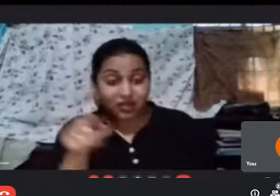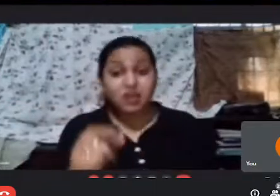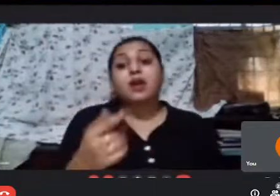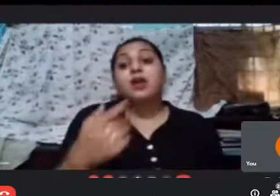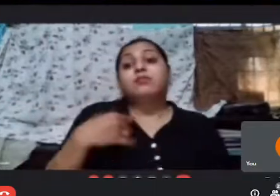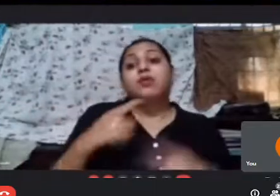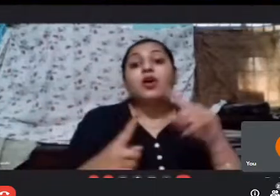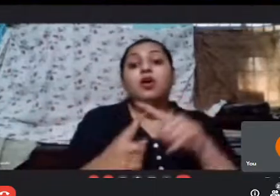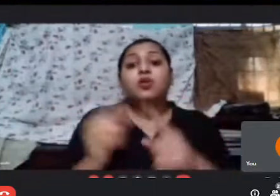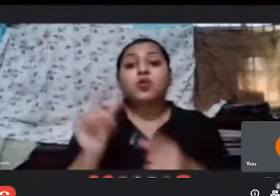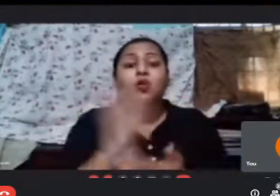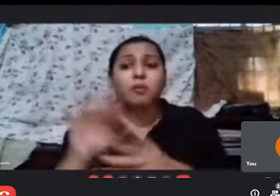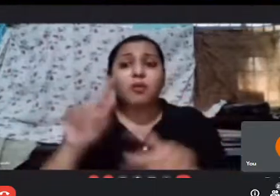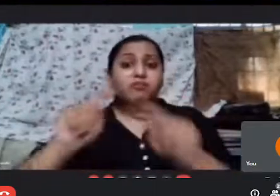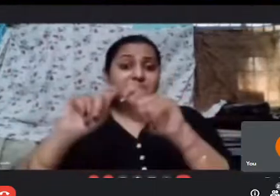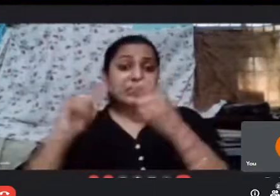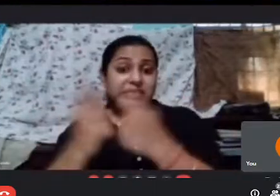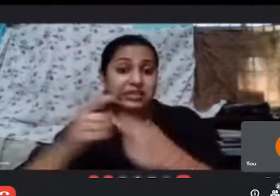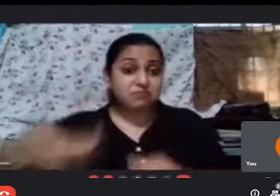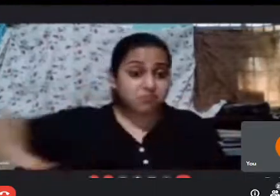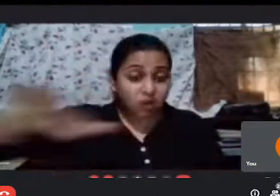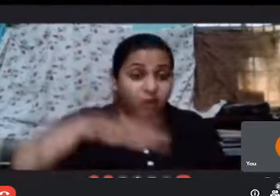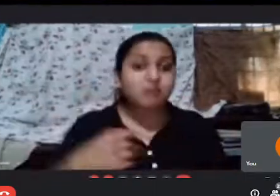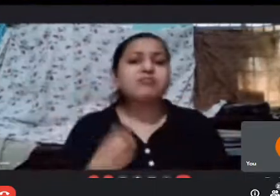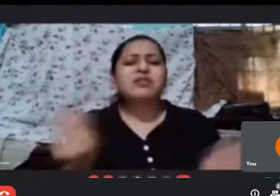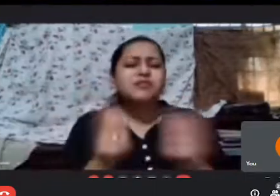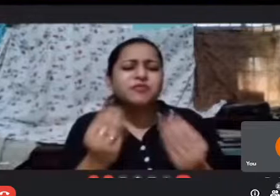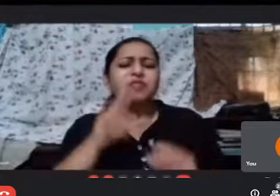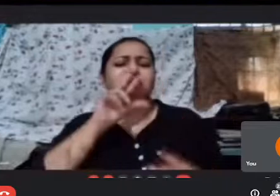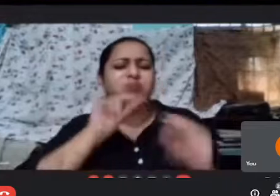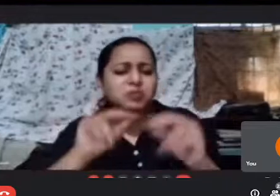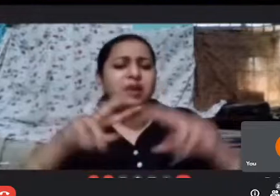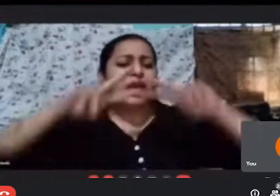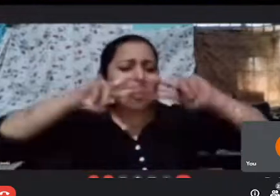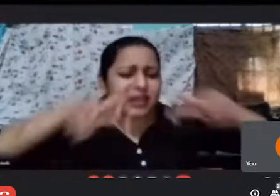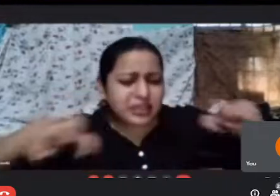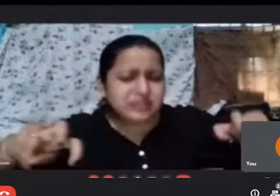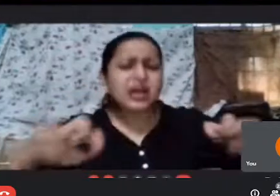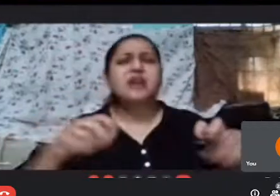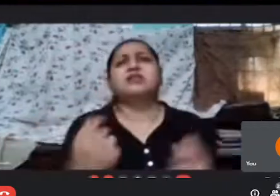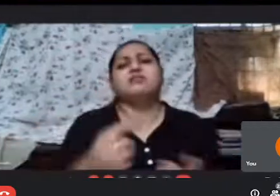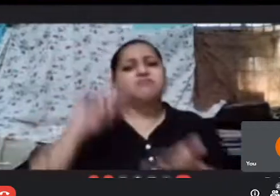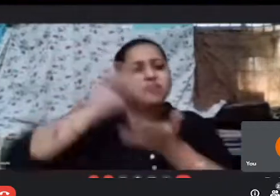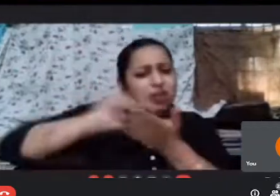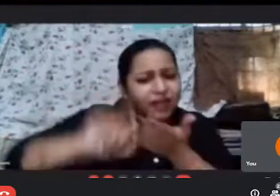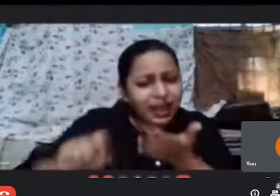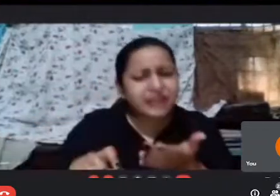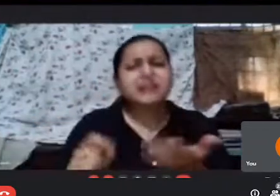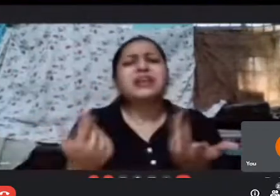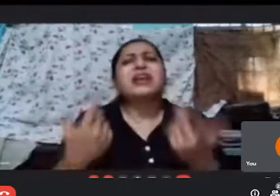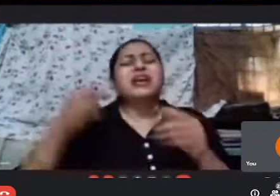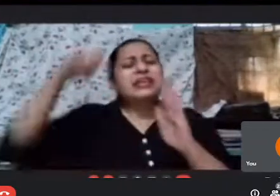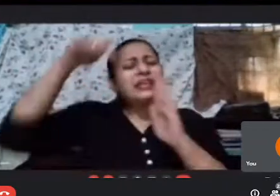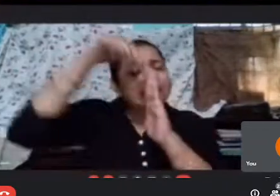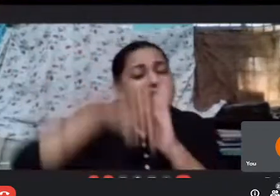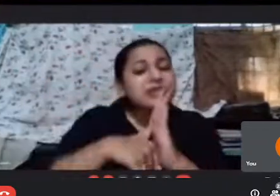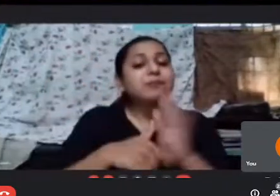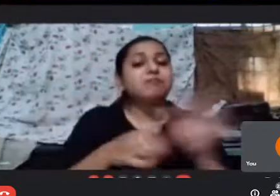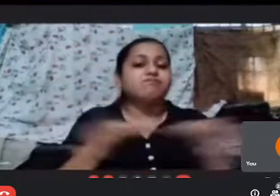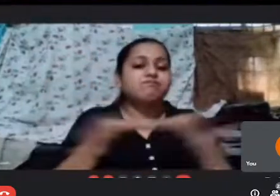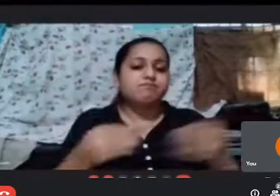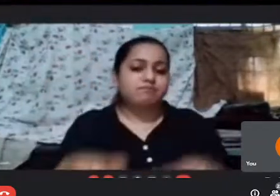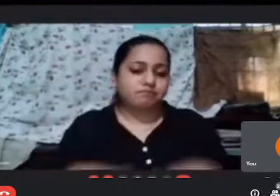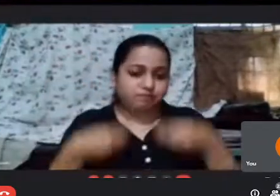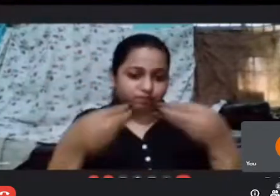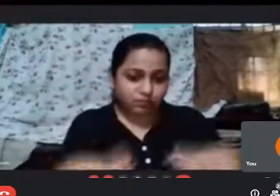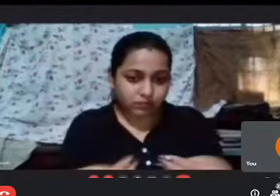to speak on research, practice, and innovation in deaf multiliteracies. It is